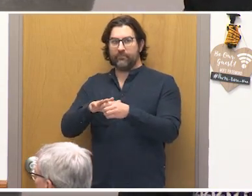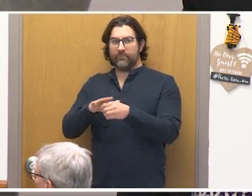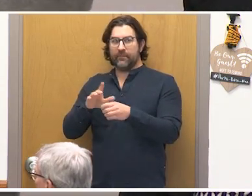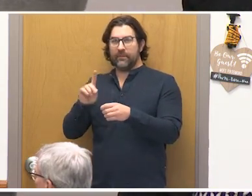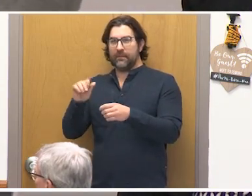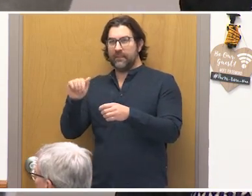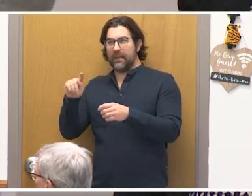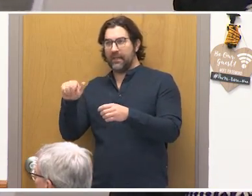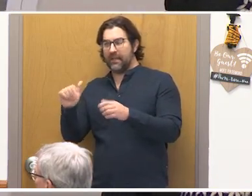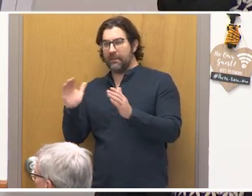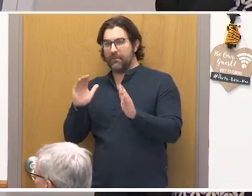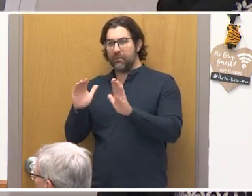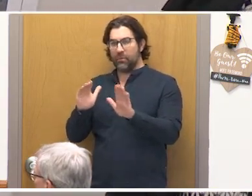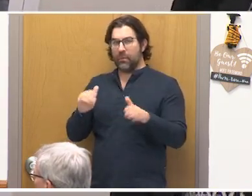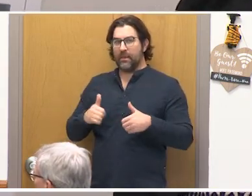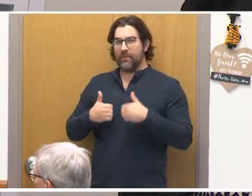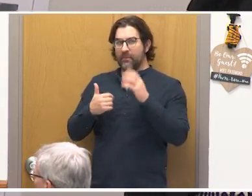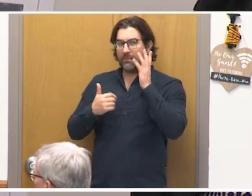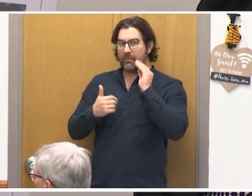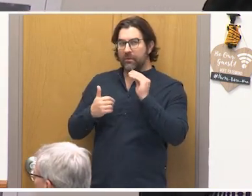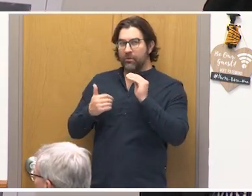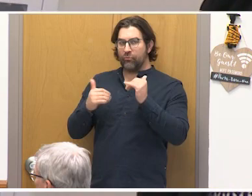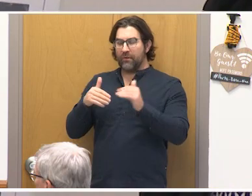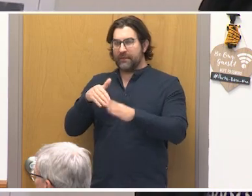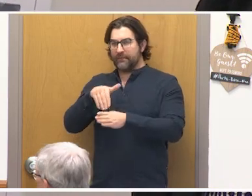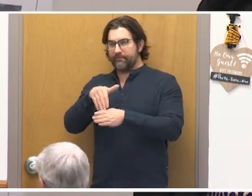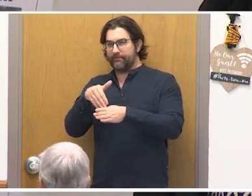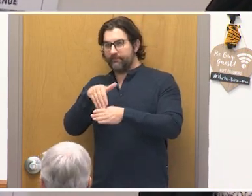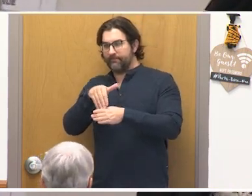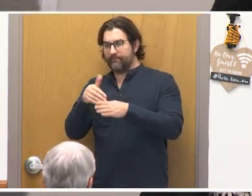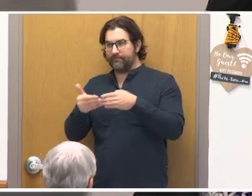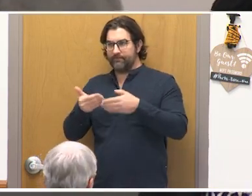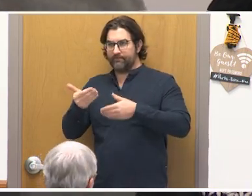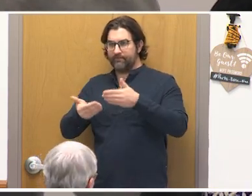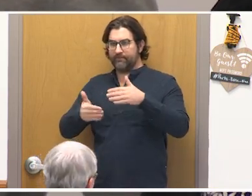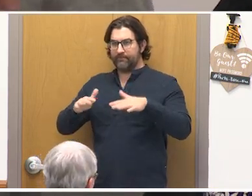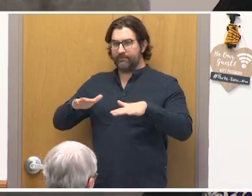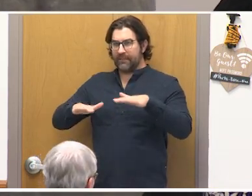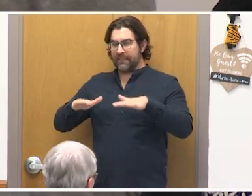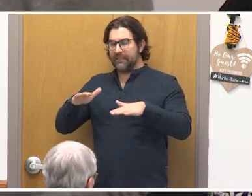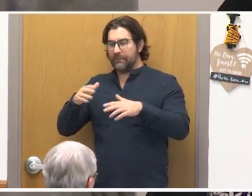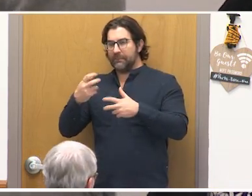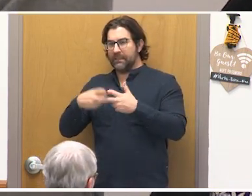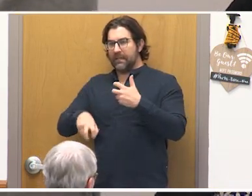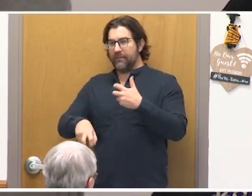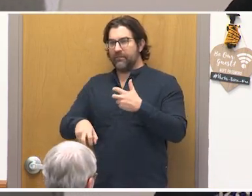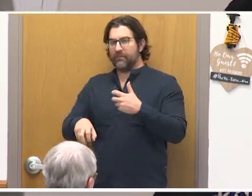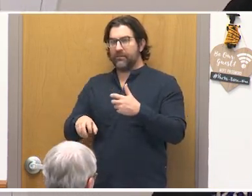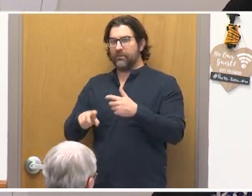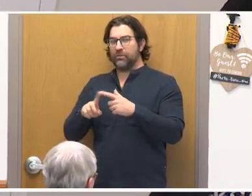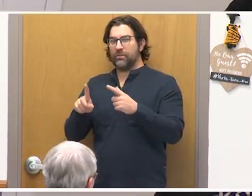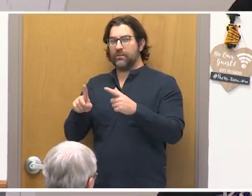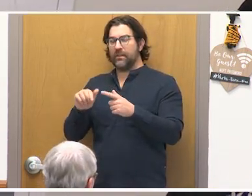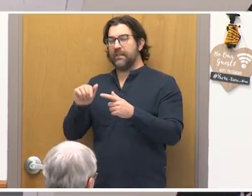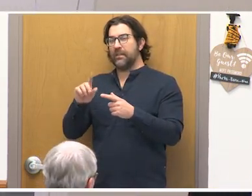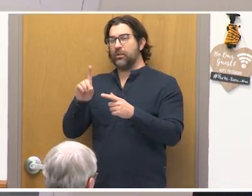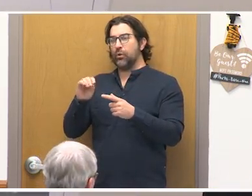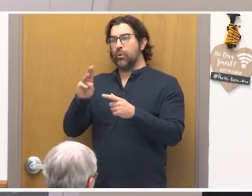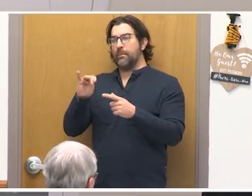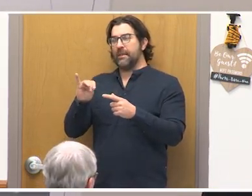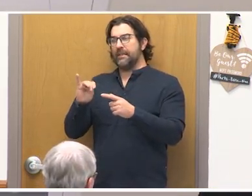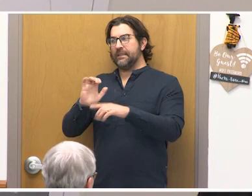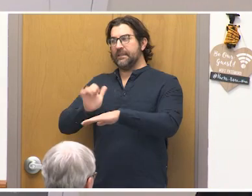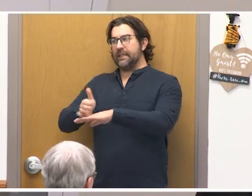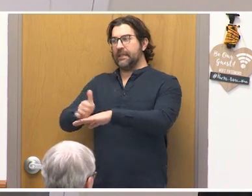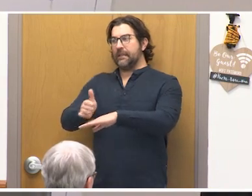can show, right? And so trying to tow that line can be hard, and there are different avenues that DOMI has set up